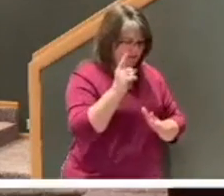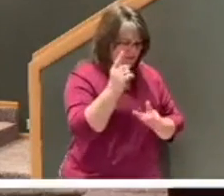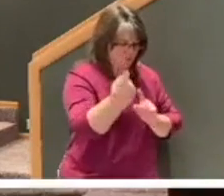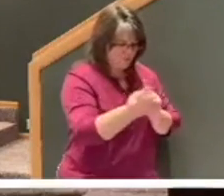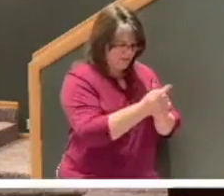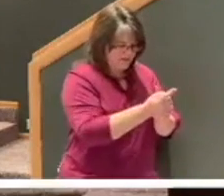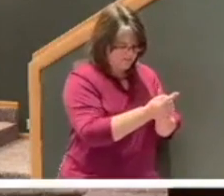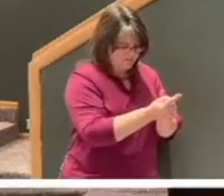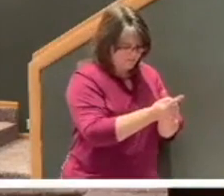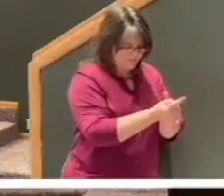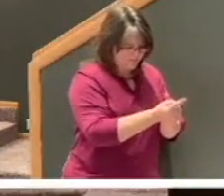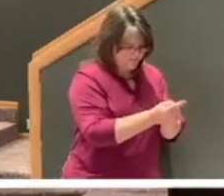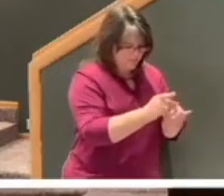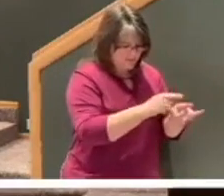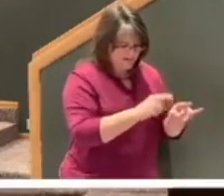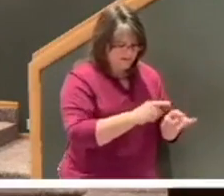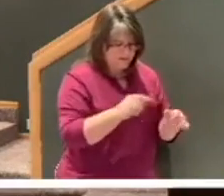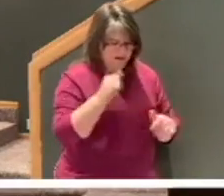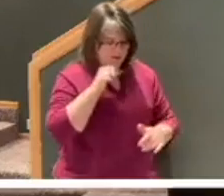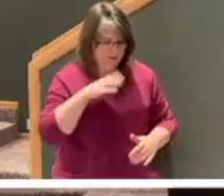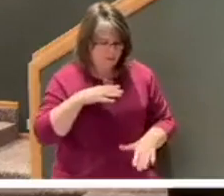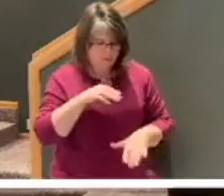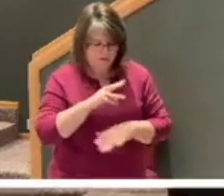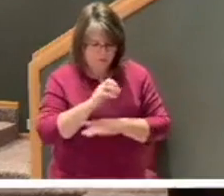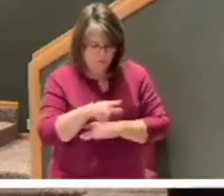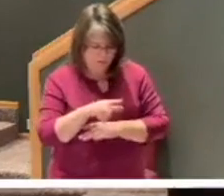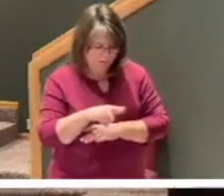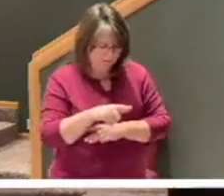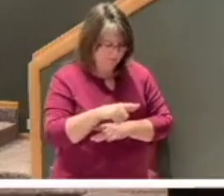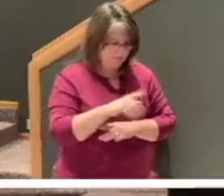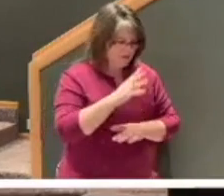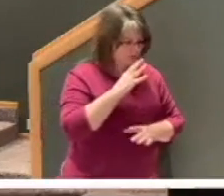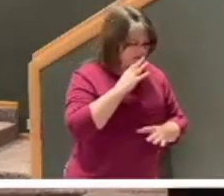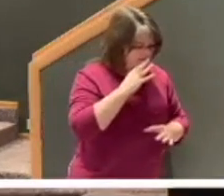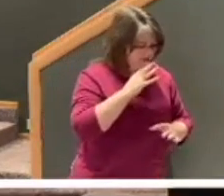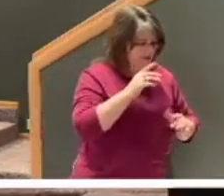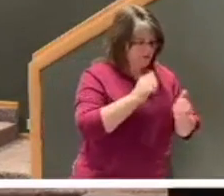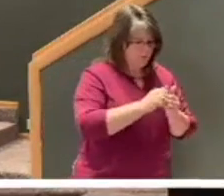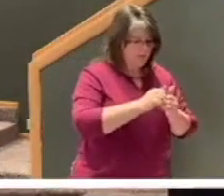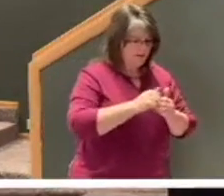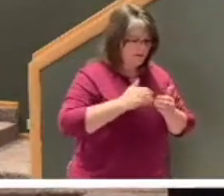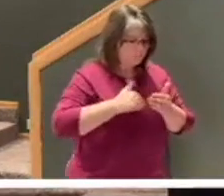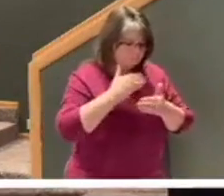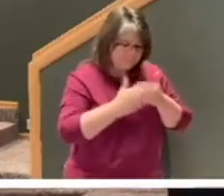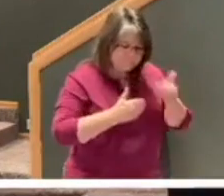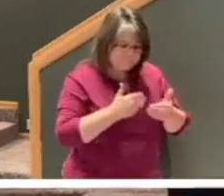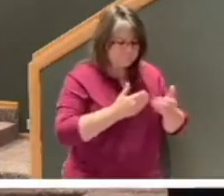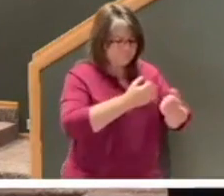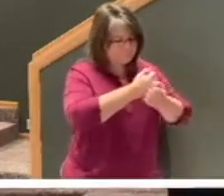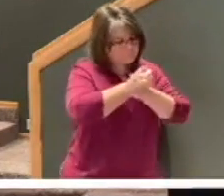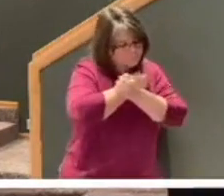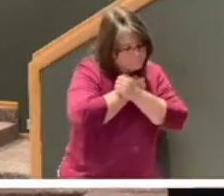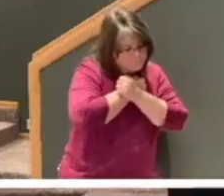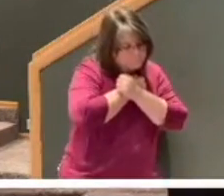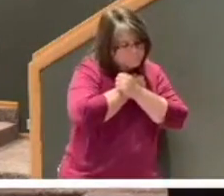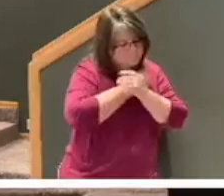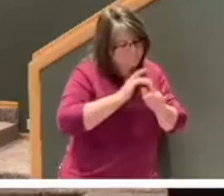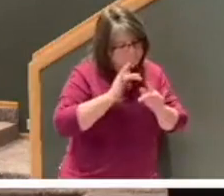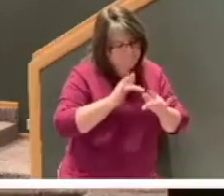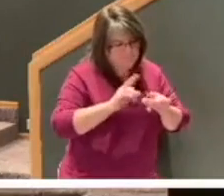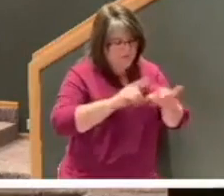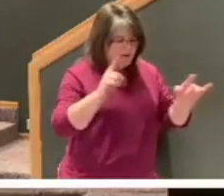them just like you did the woman at the well, that you speak to them with kindness, with compassion, but